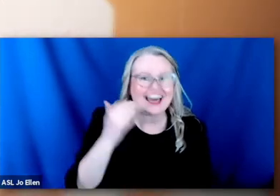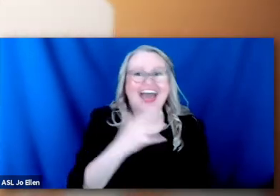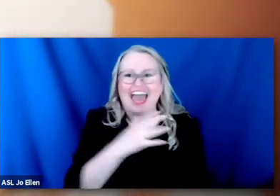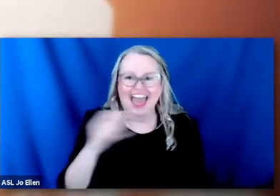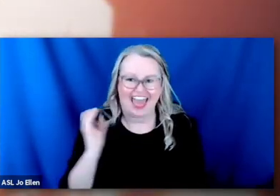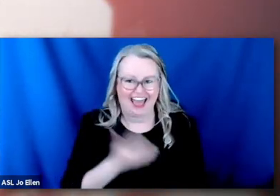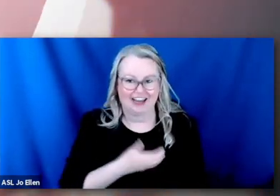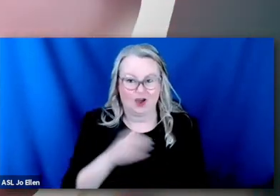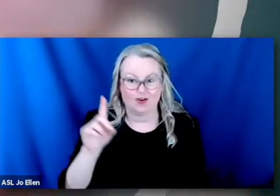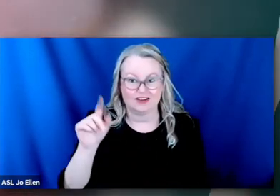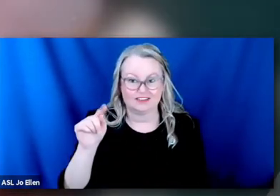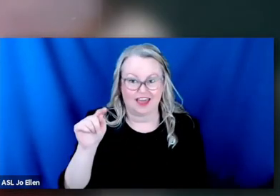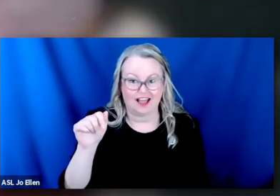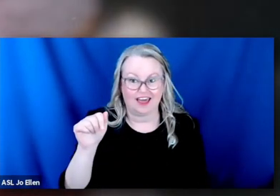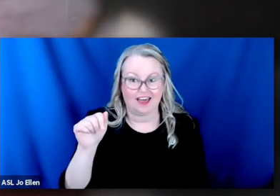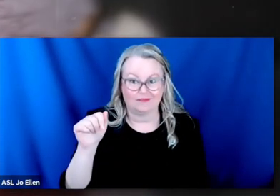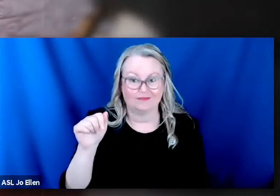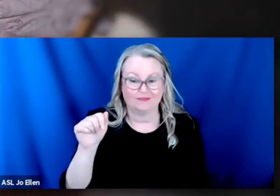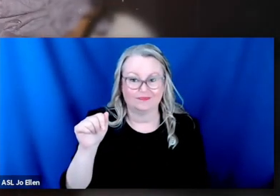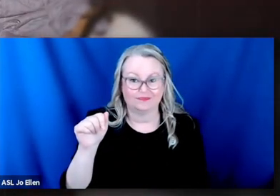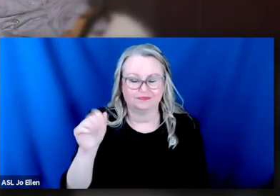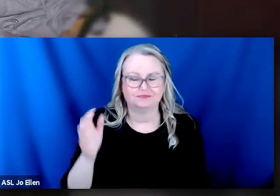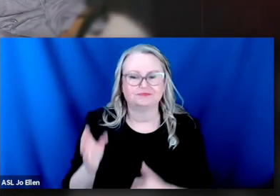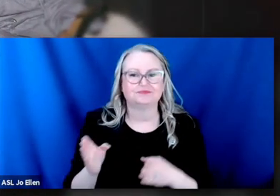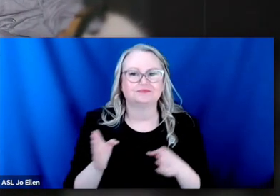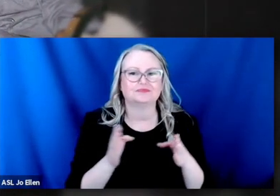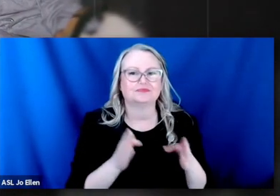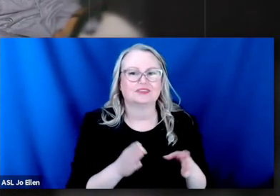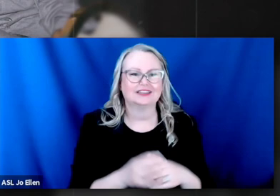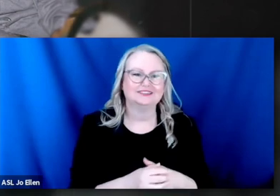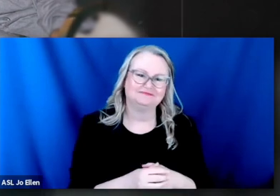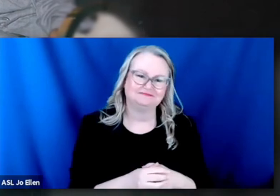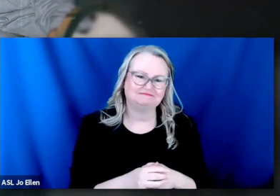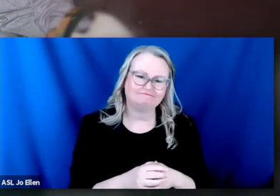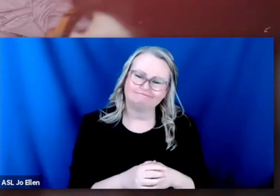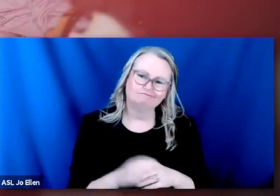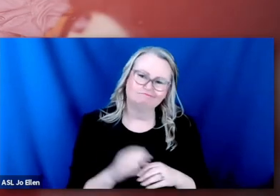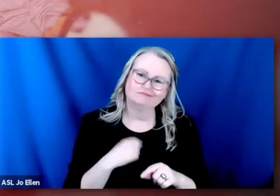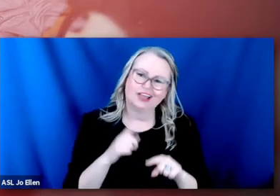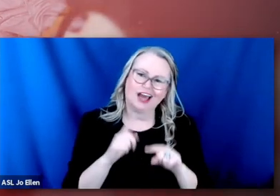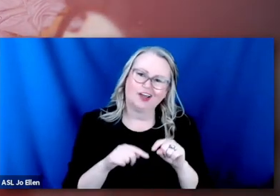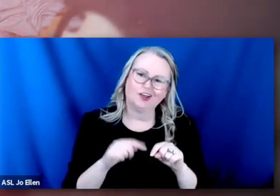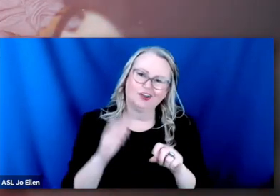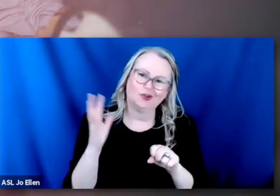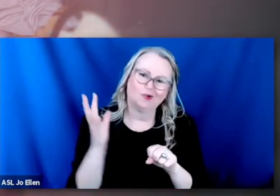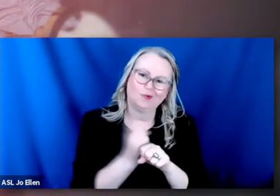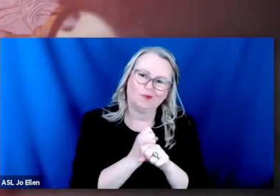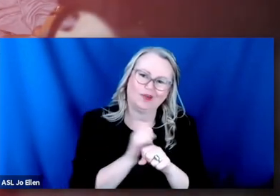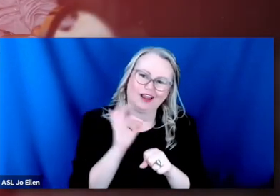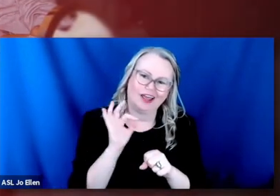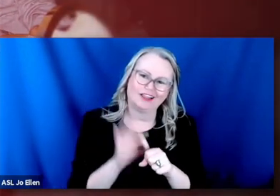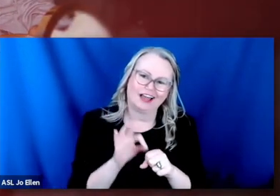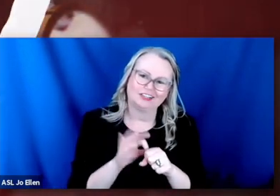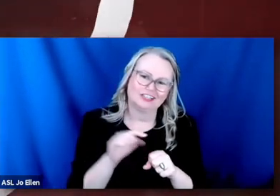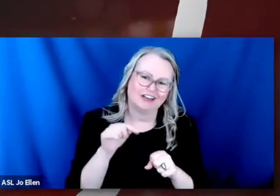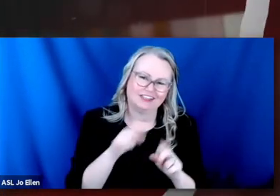I was never quite able to win election as president of this august body, but you have